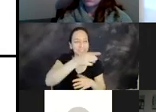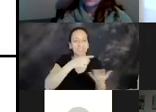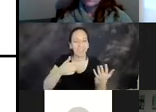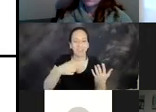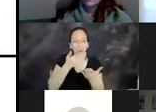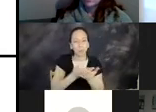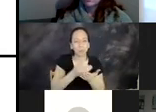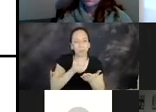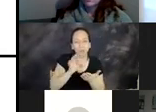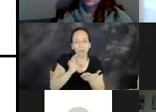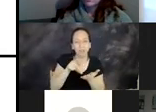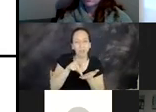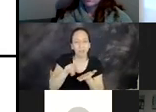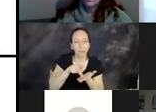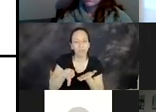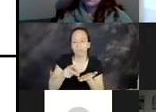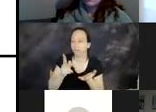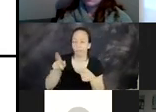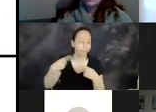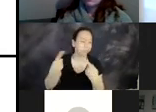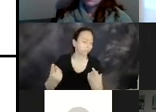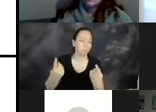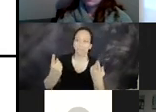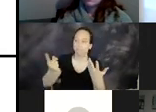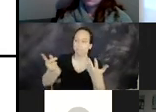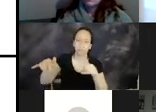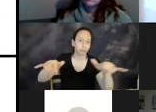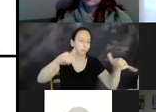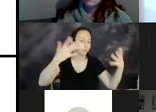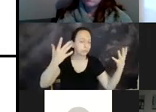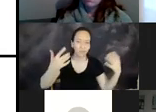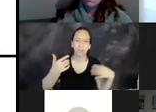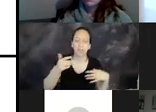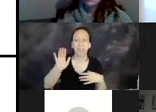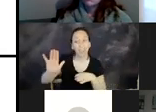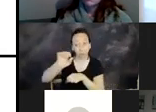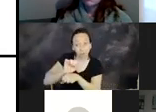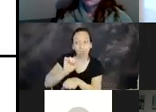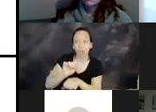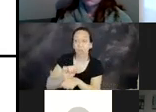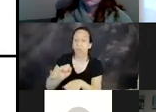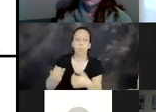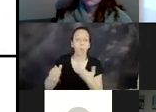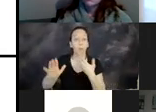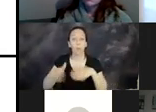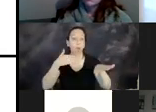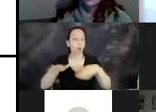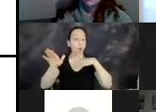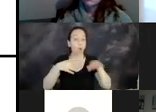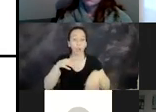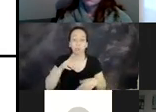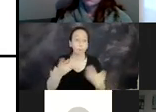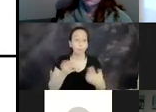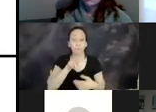payment is now common practice amongst public transit agencies, whose job will be to walk up and down the length of a